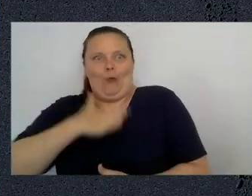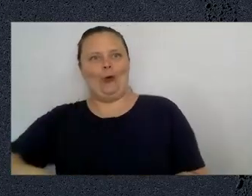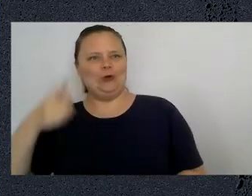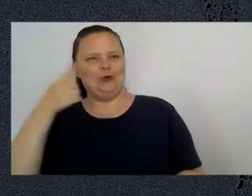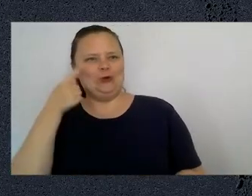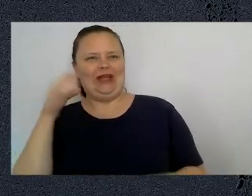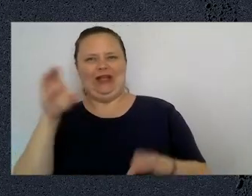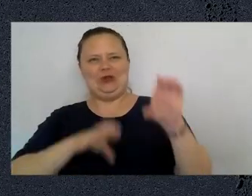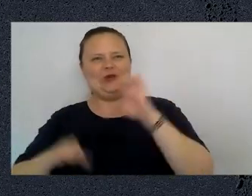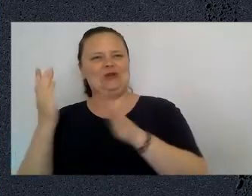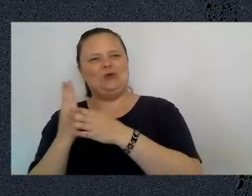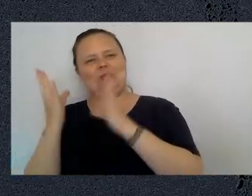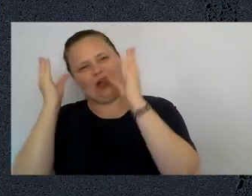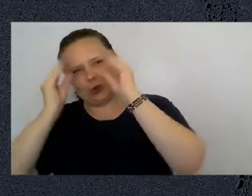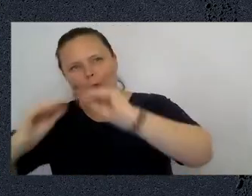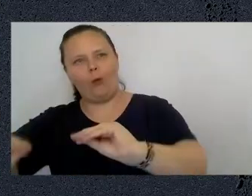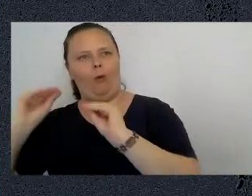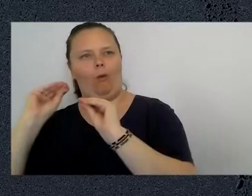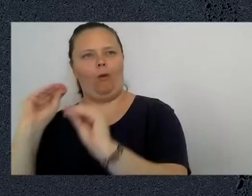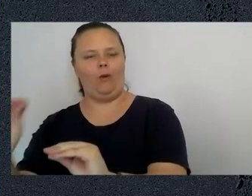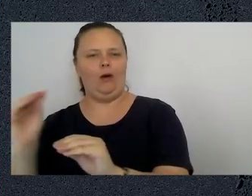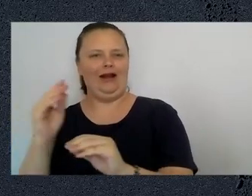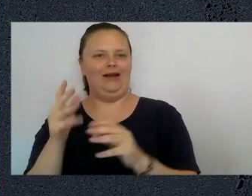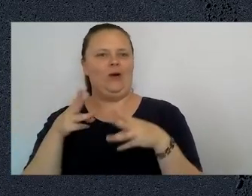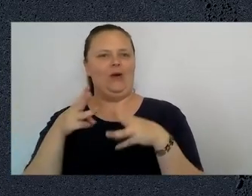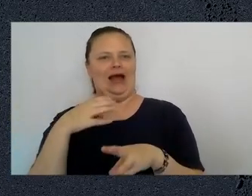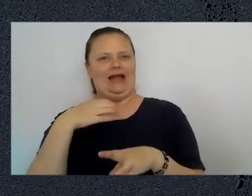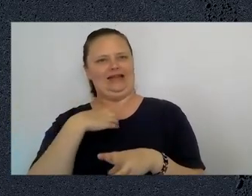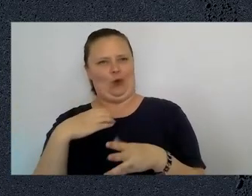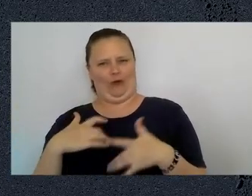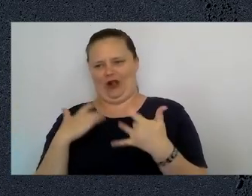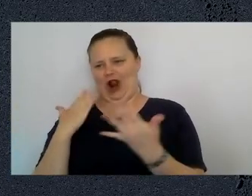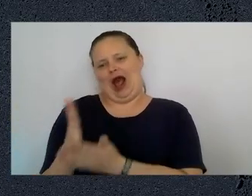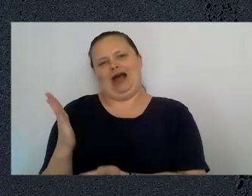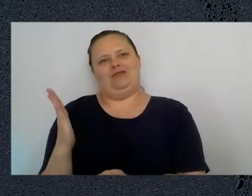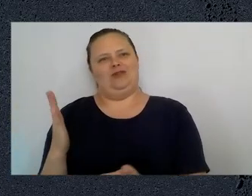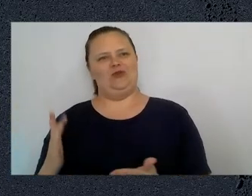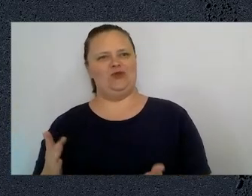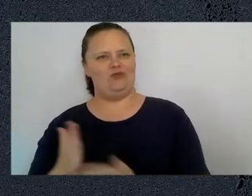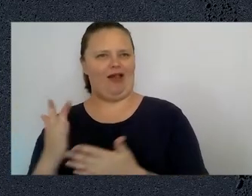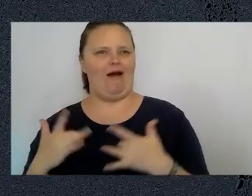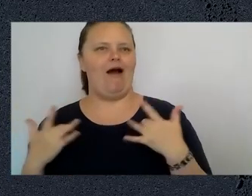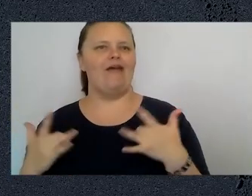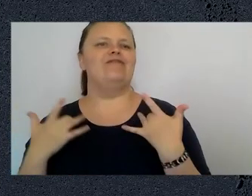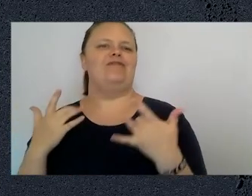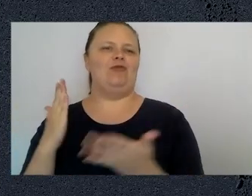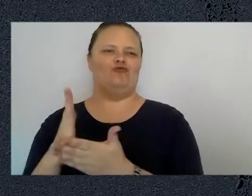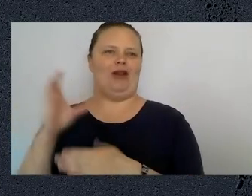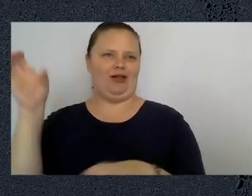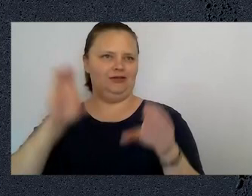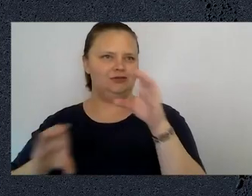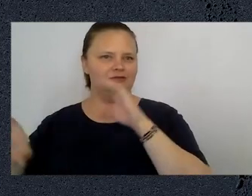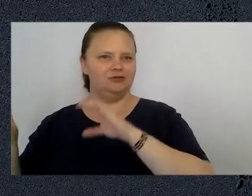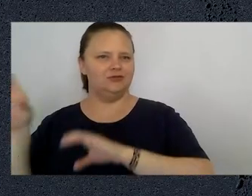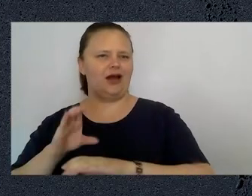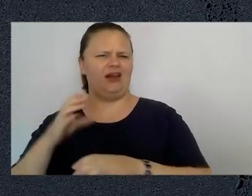to be taught in ways that are more genuine to the nature of science, and probably also more motivating